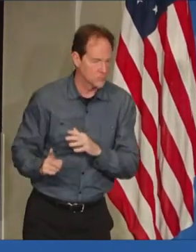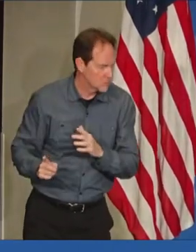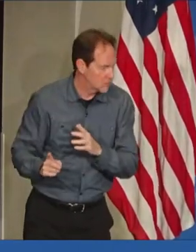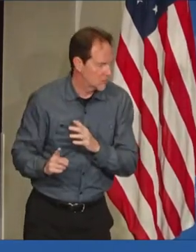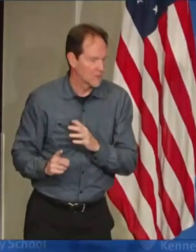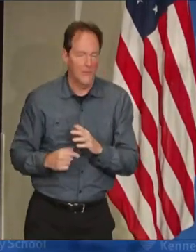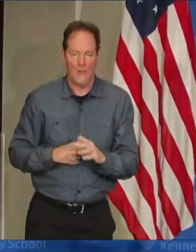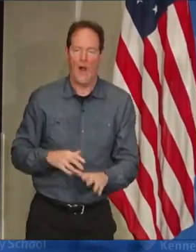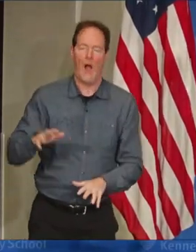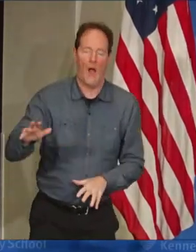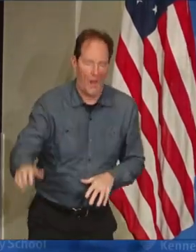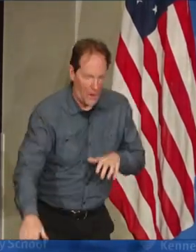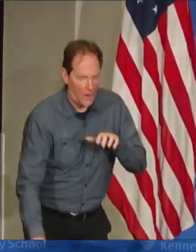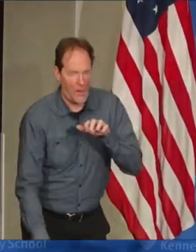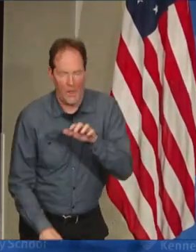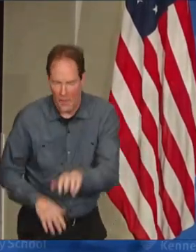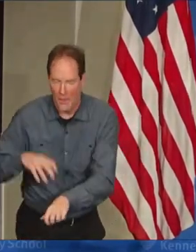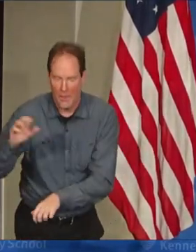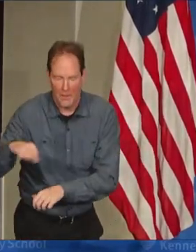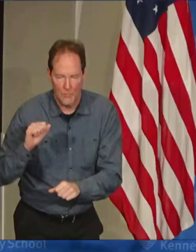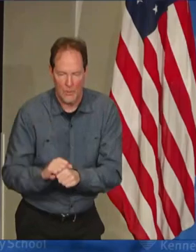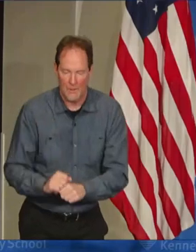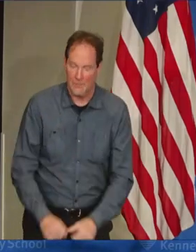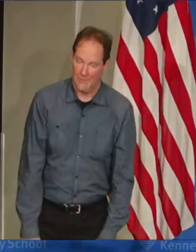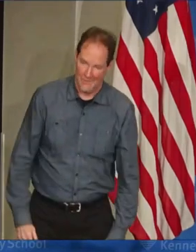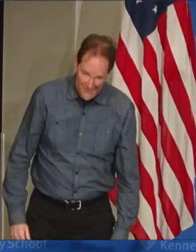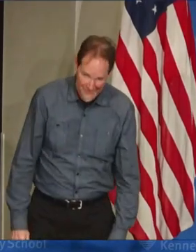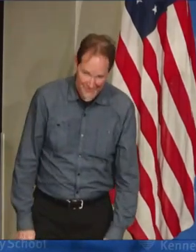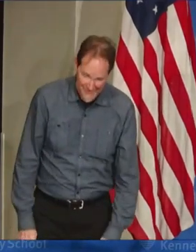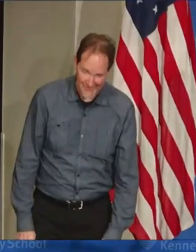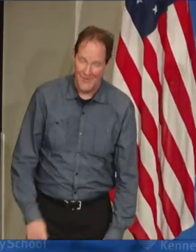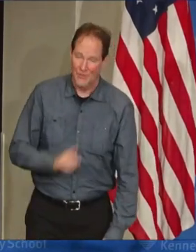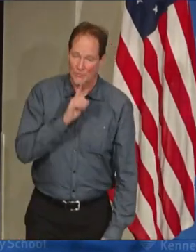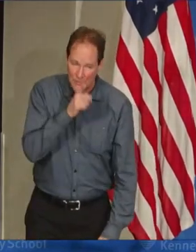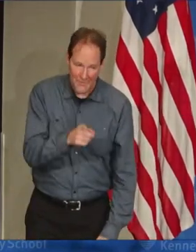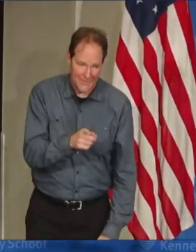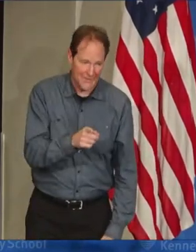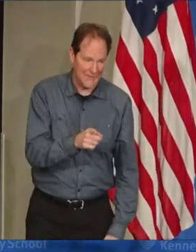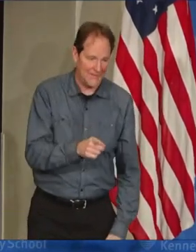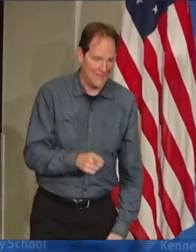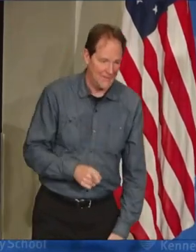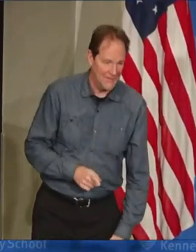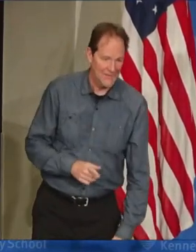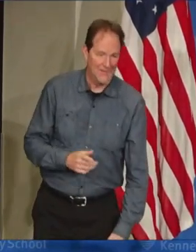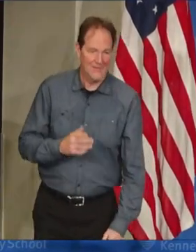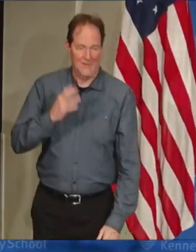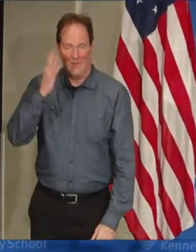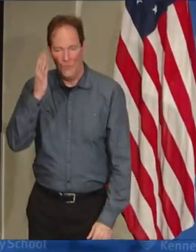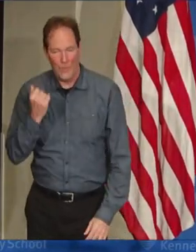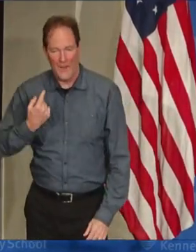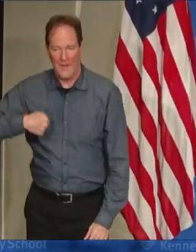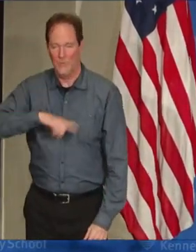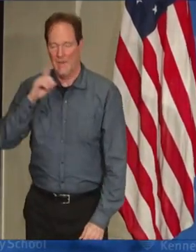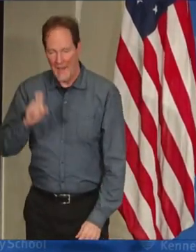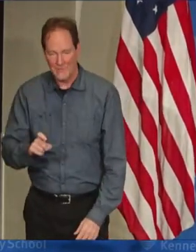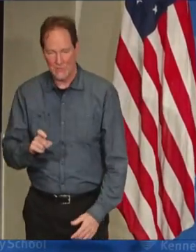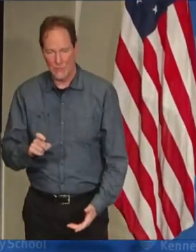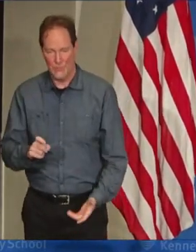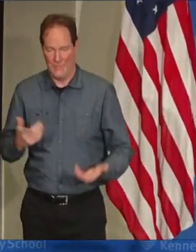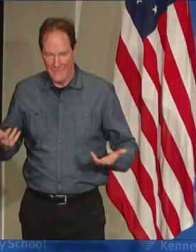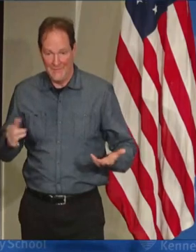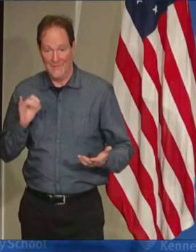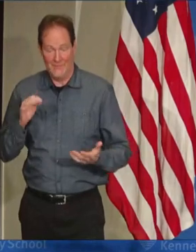crawling to work. And I'm like, really? Like, why do we feel like we have to do that?